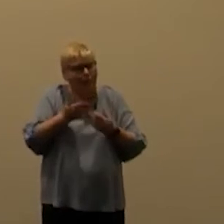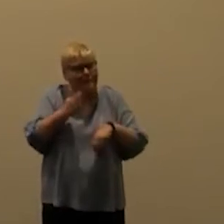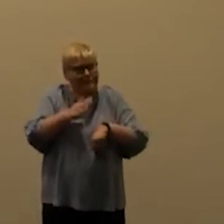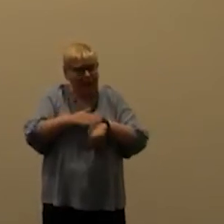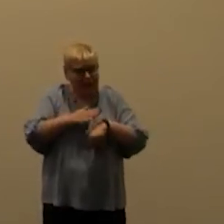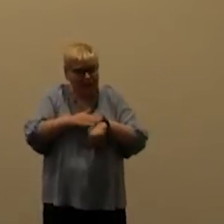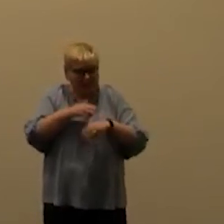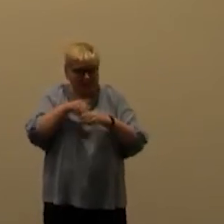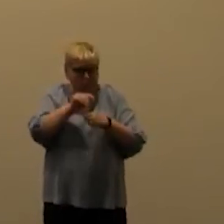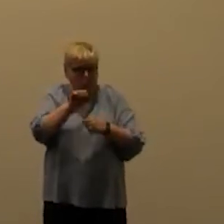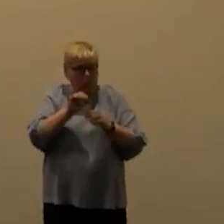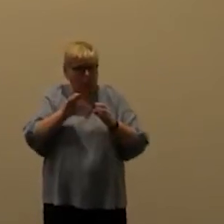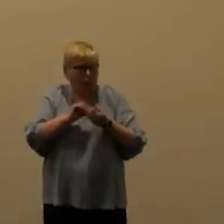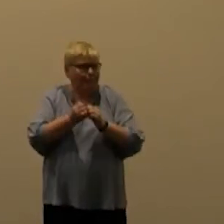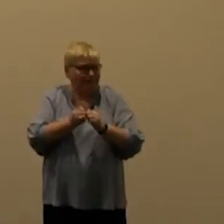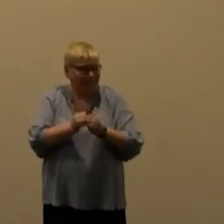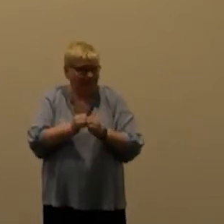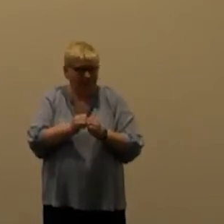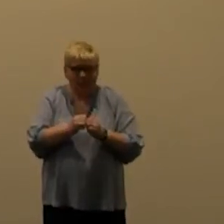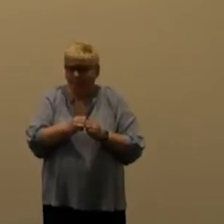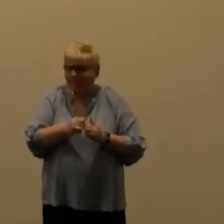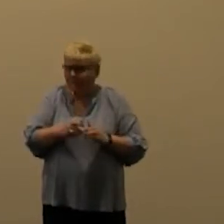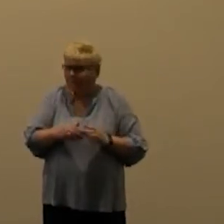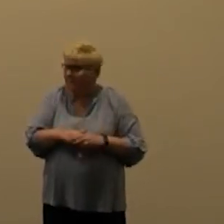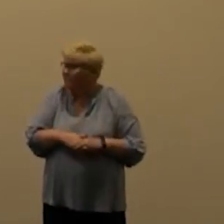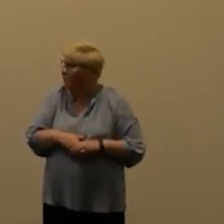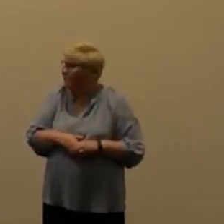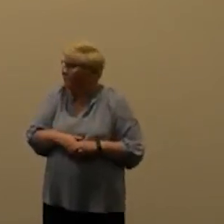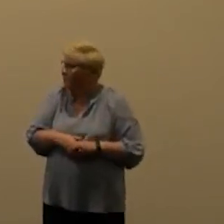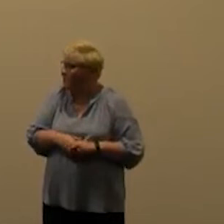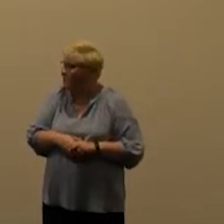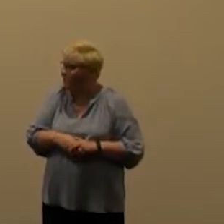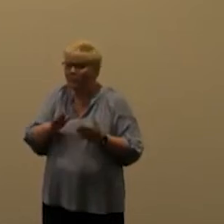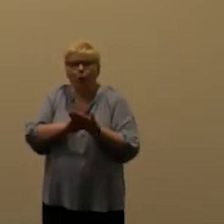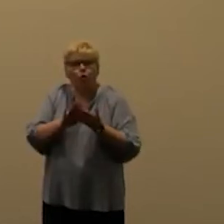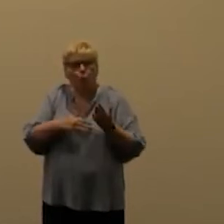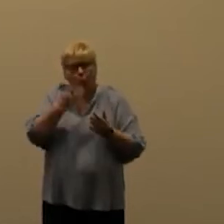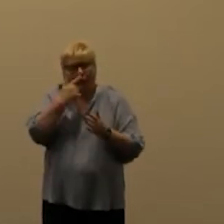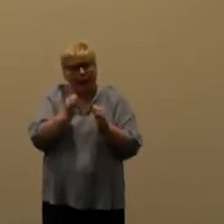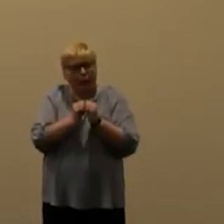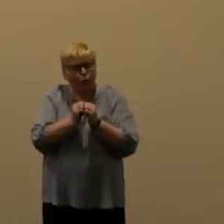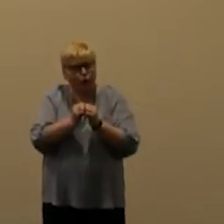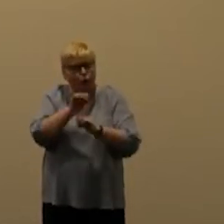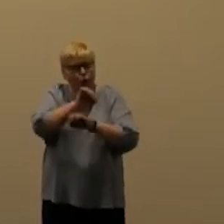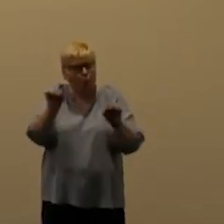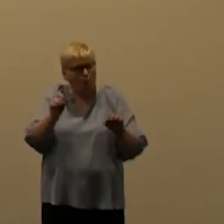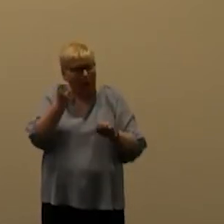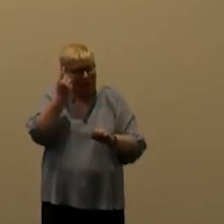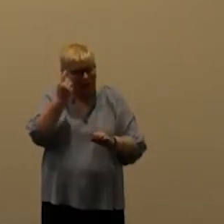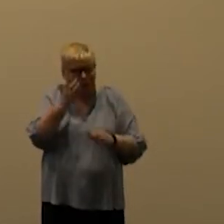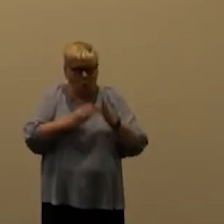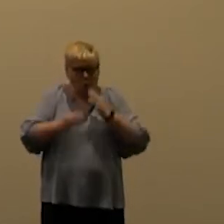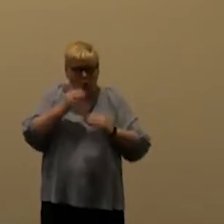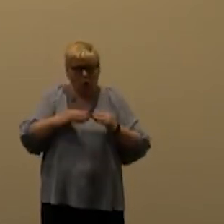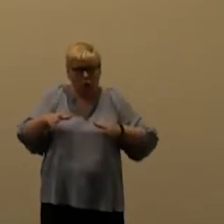your company to let us in, so that we can appreciate your ideas, we can learn this group